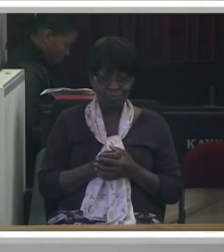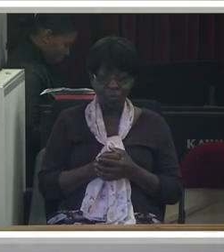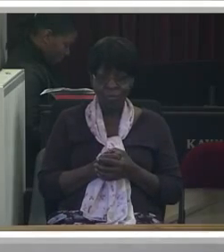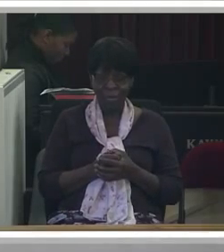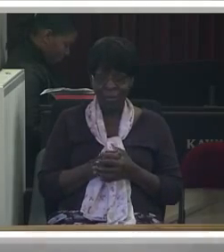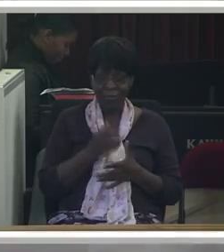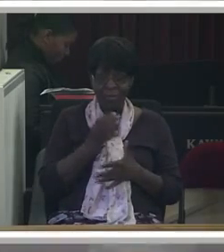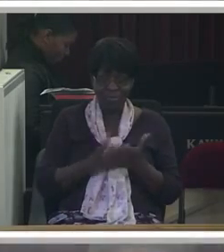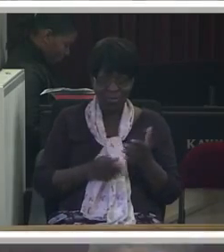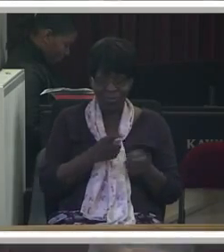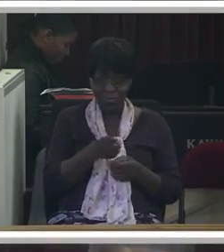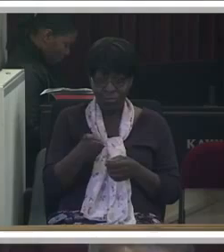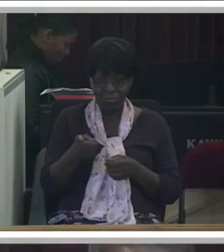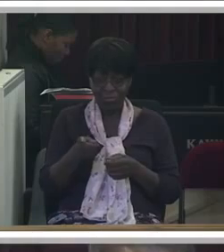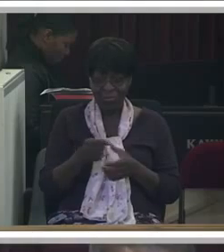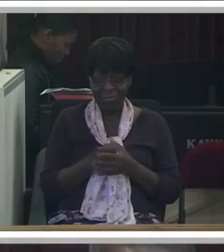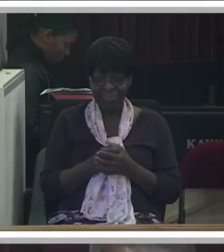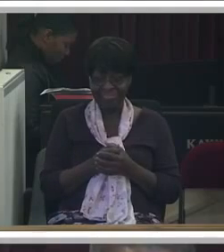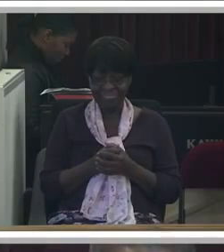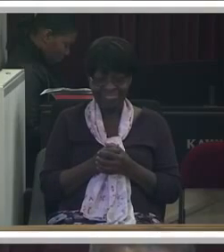A broken heart is the worst thing.